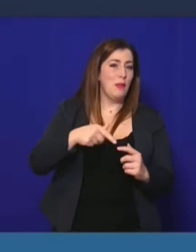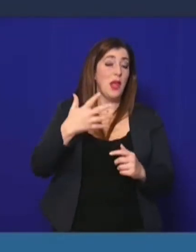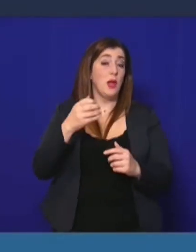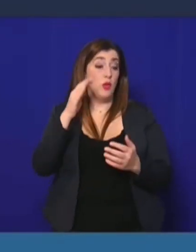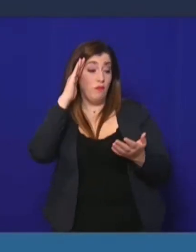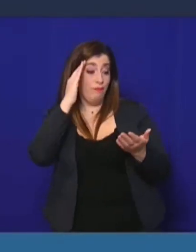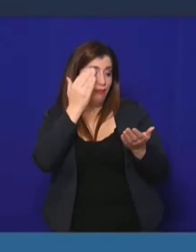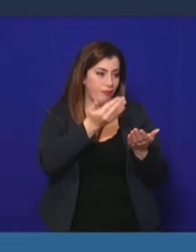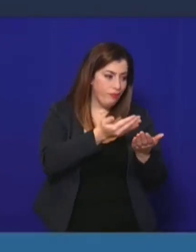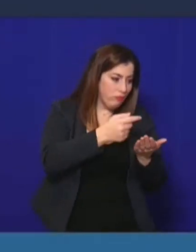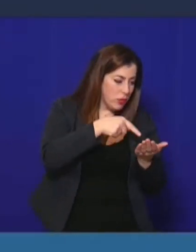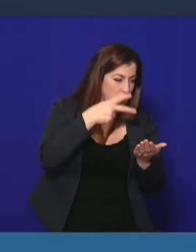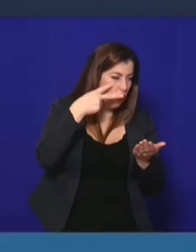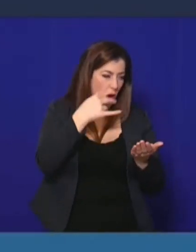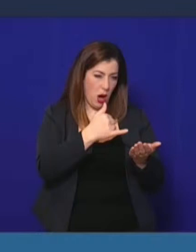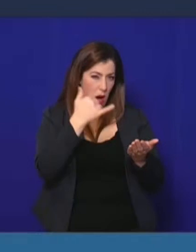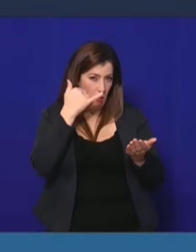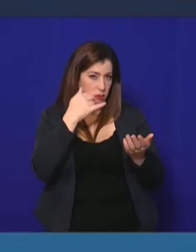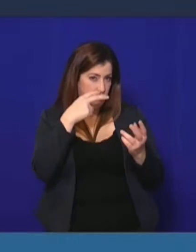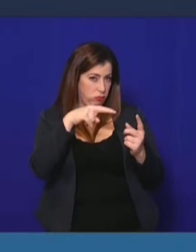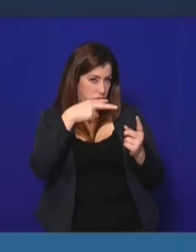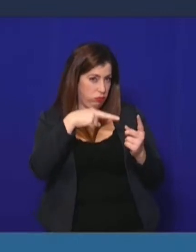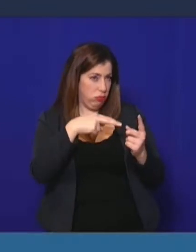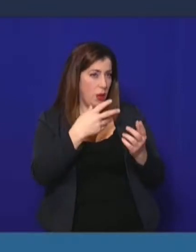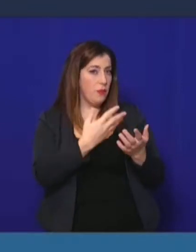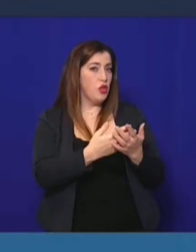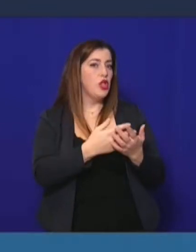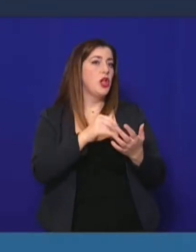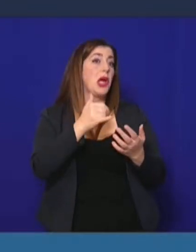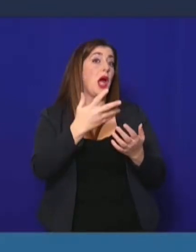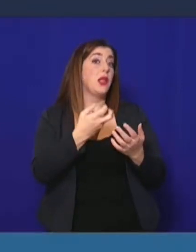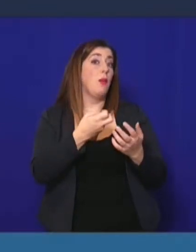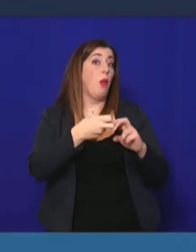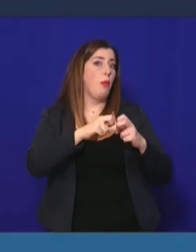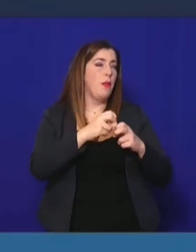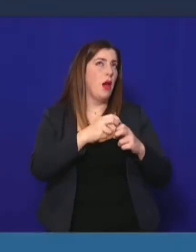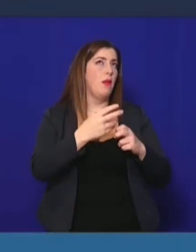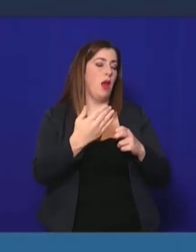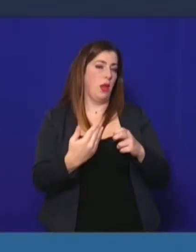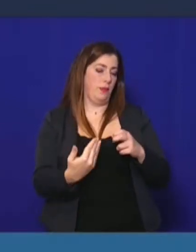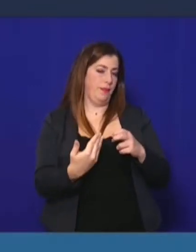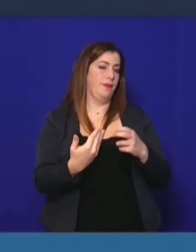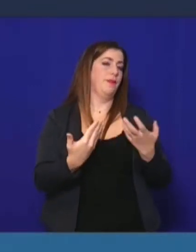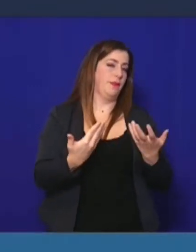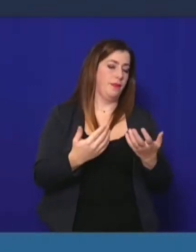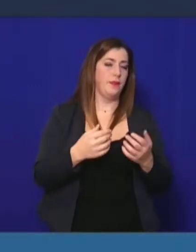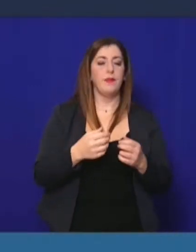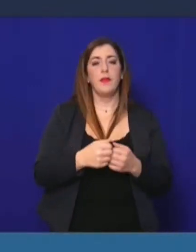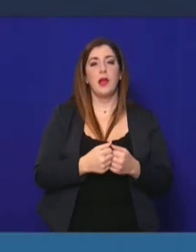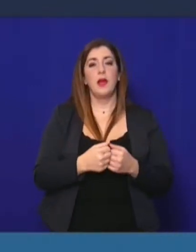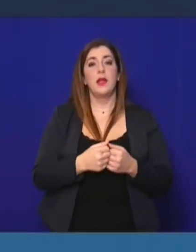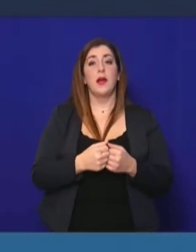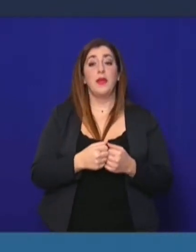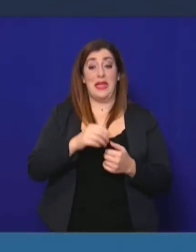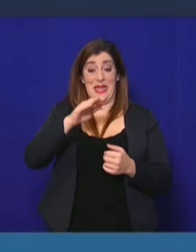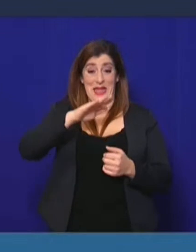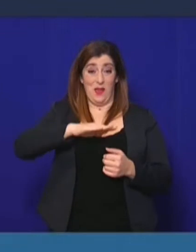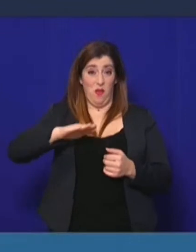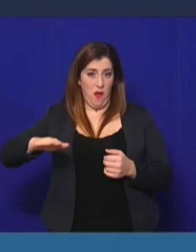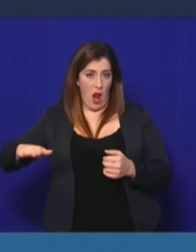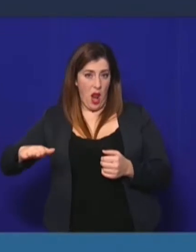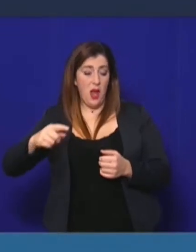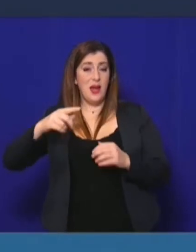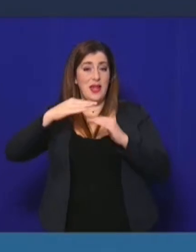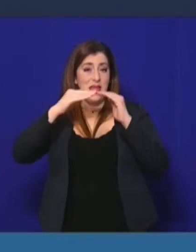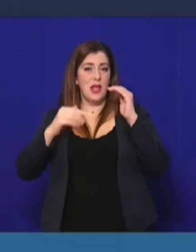it-tilqima. Li ma jistawx bħalissa jahduwa għaliex studji għadhom ma sarux fuqhom huma dawk it-tfal ta' inqas minn